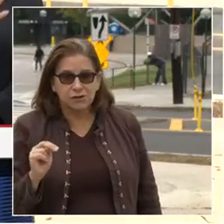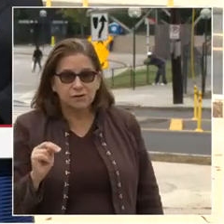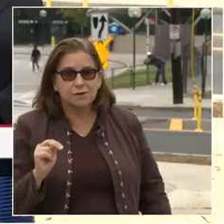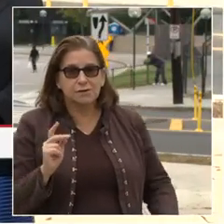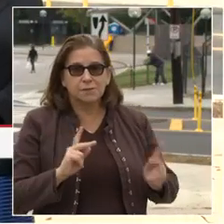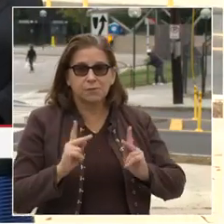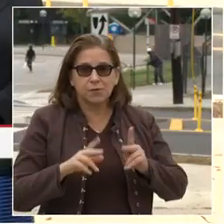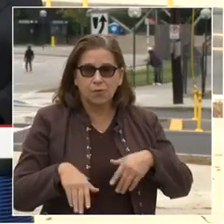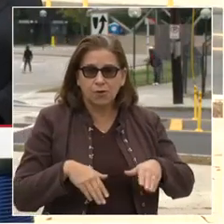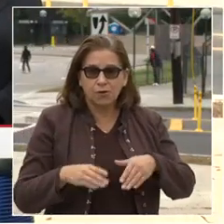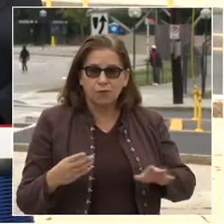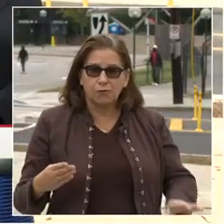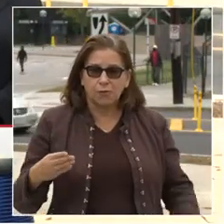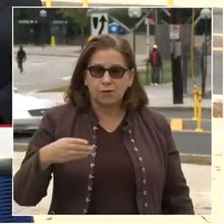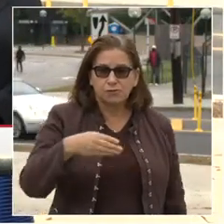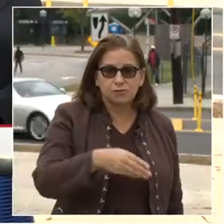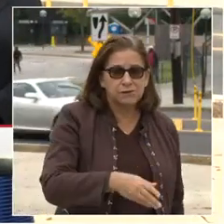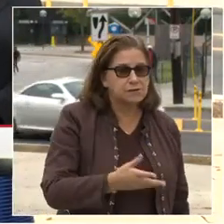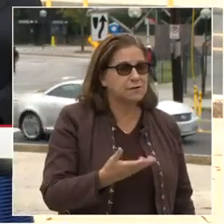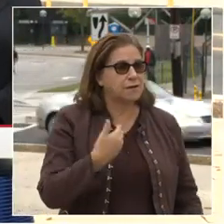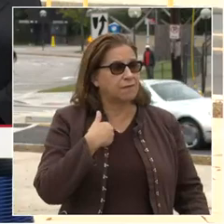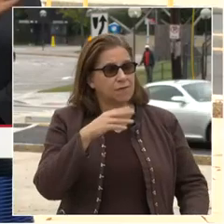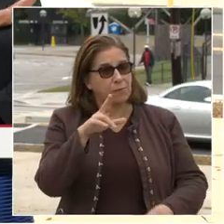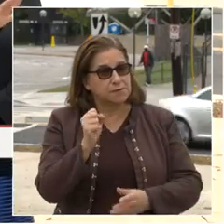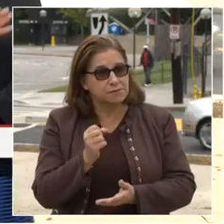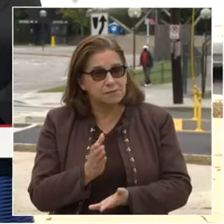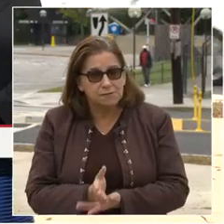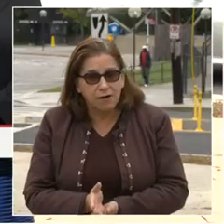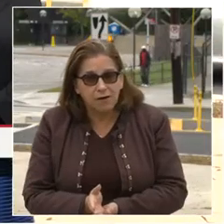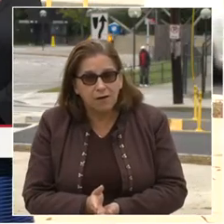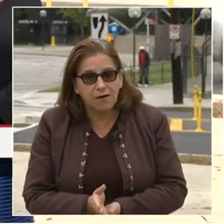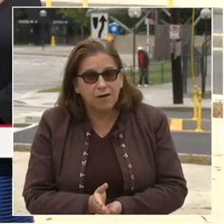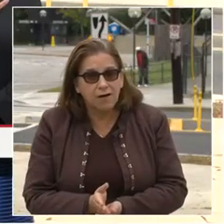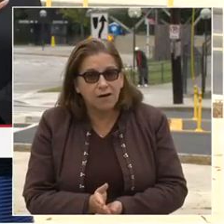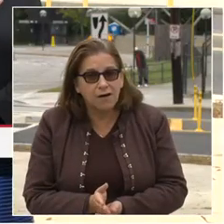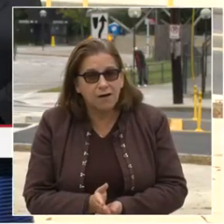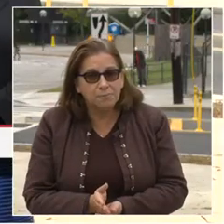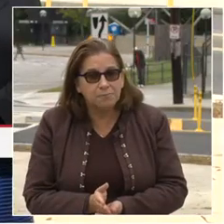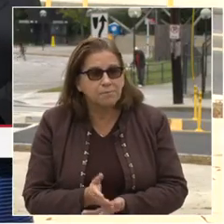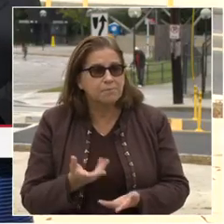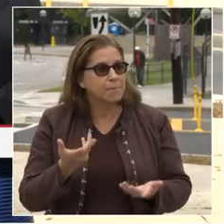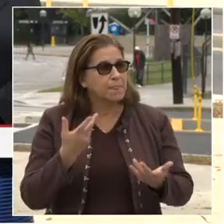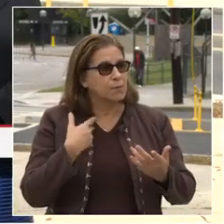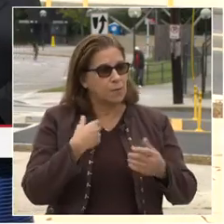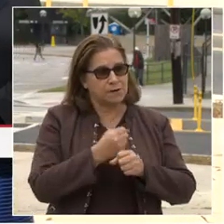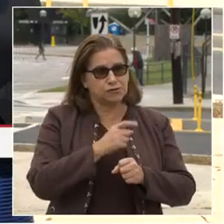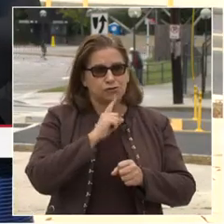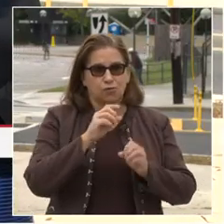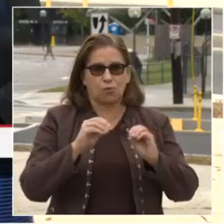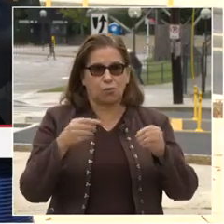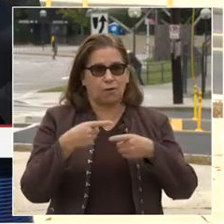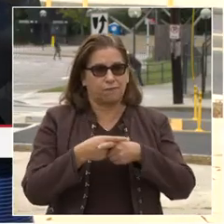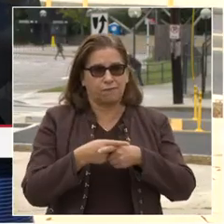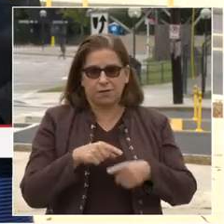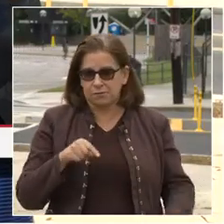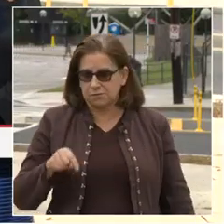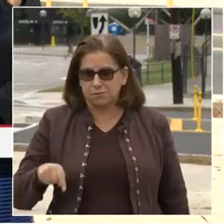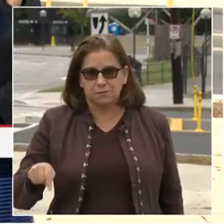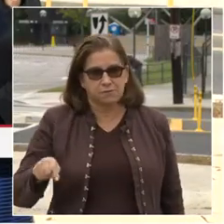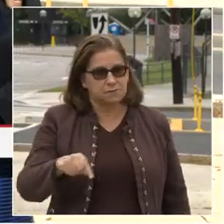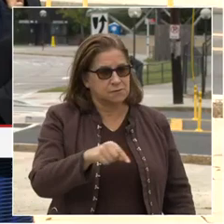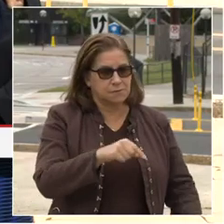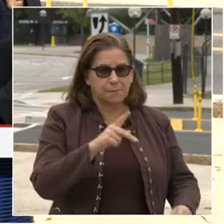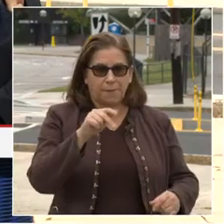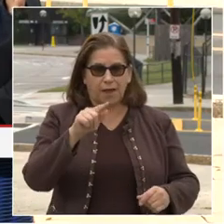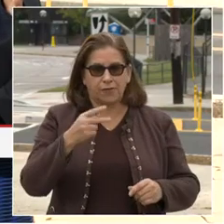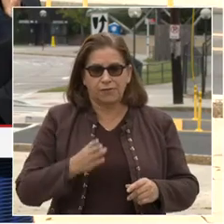a bus stop. A lot of the easy ones that represent no conflict at all. And when I say conflict, what I mean is when I put in this